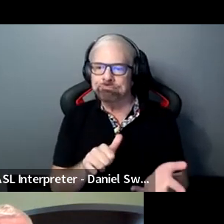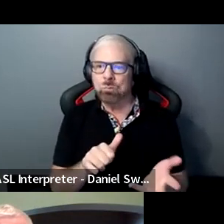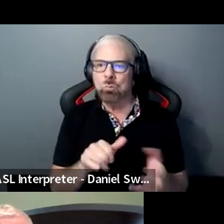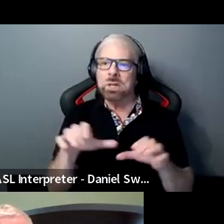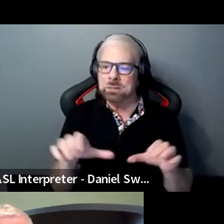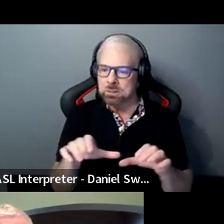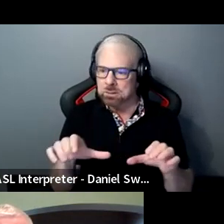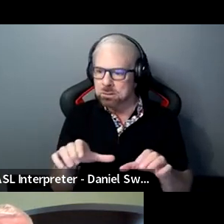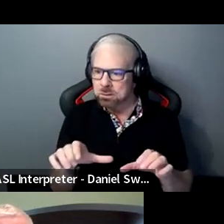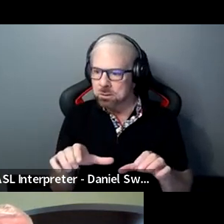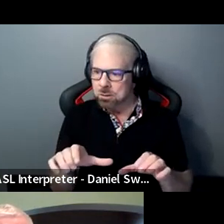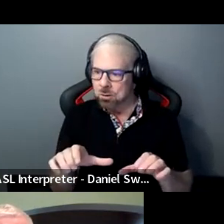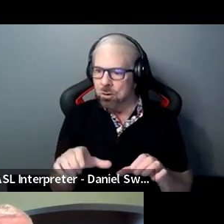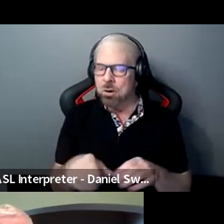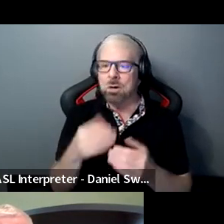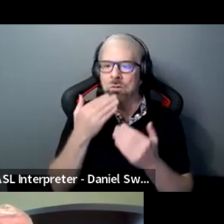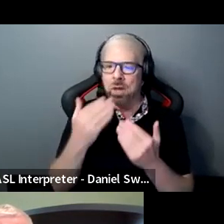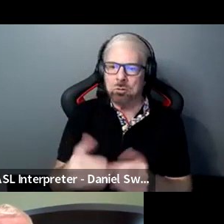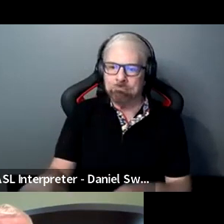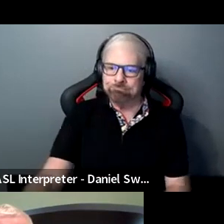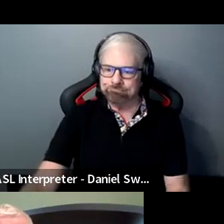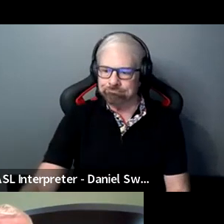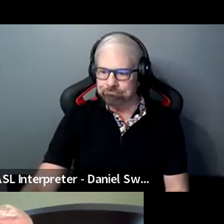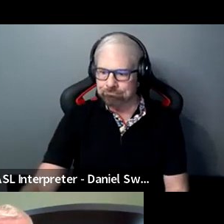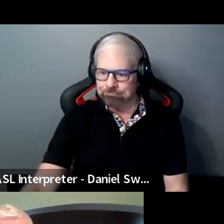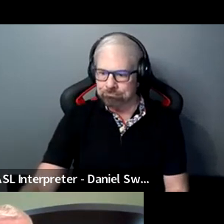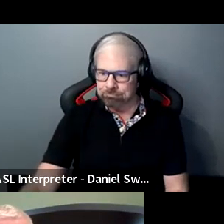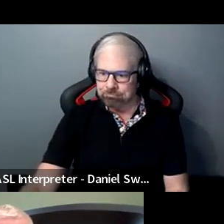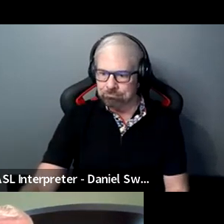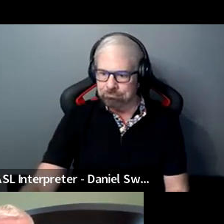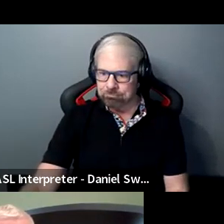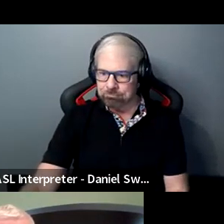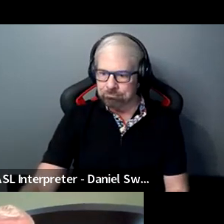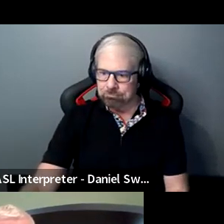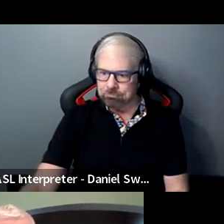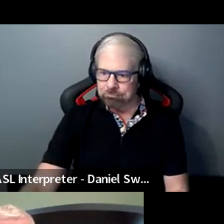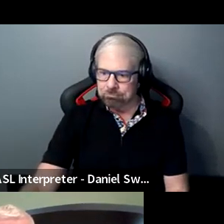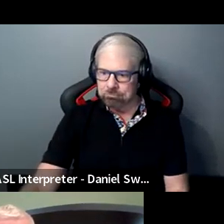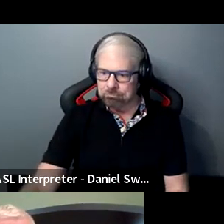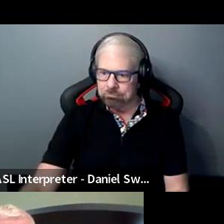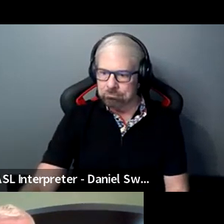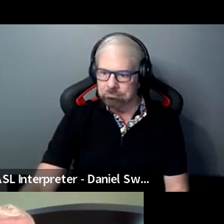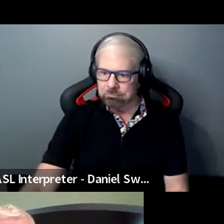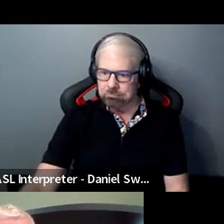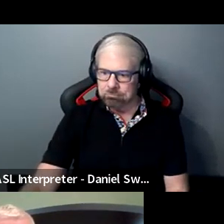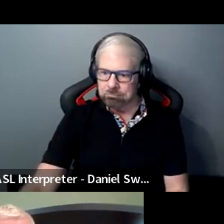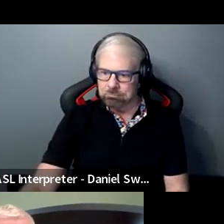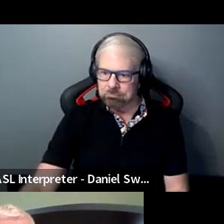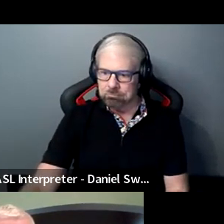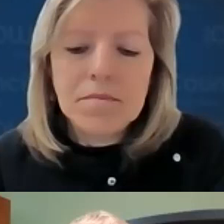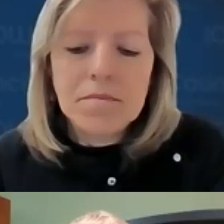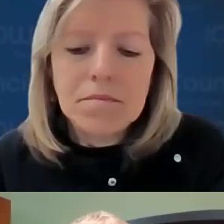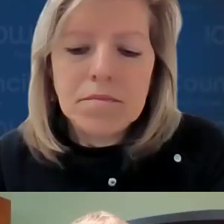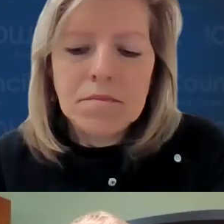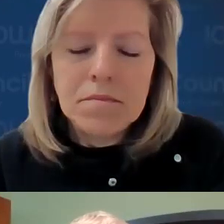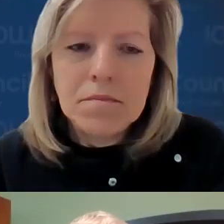conducted because it affected so many people. Kelly Garcia came in with a positive attitude and she said, this is what